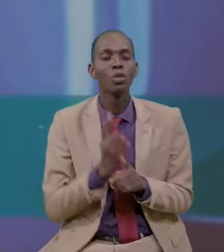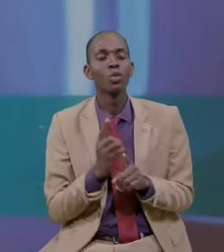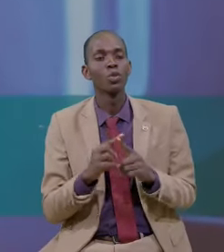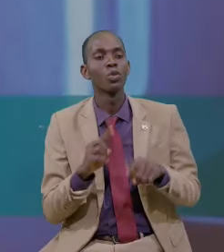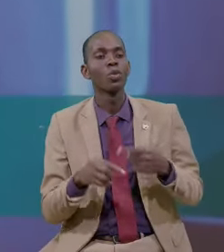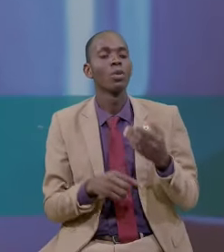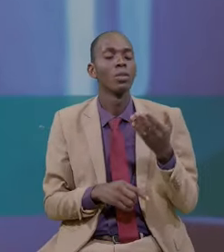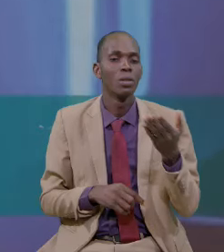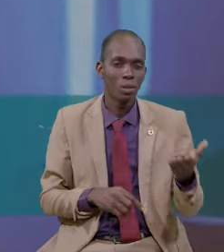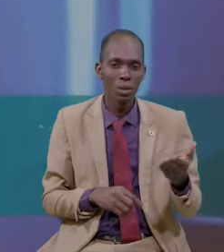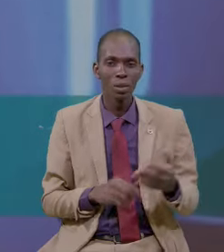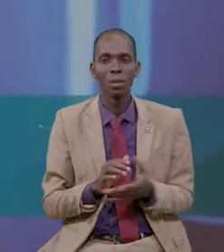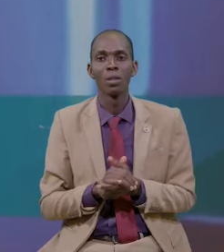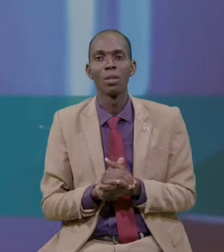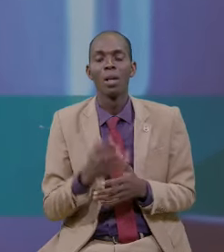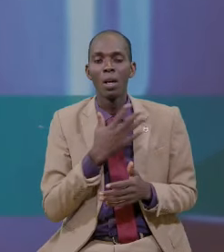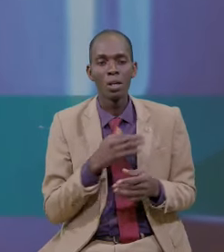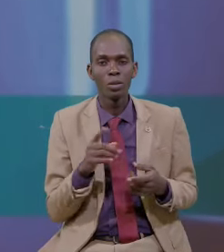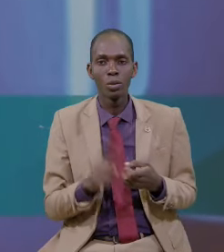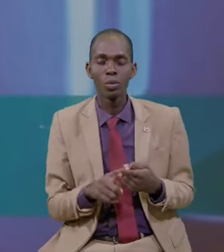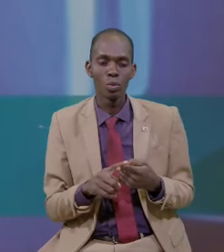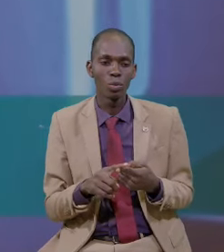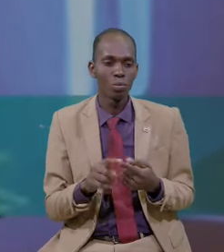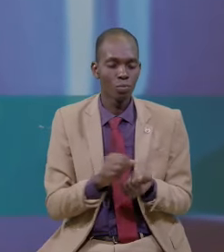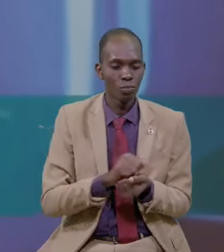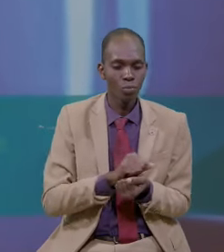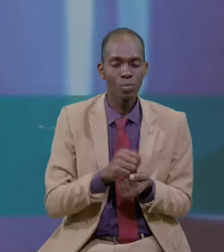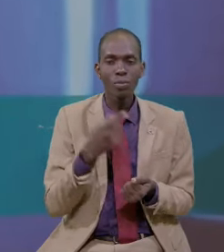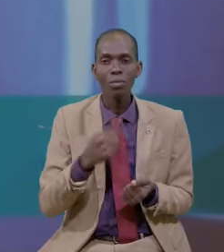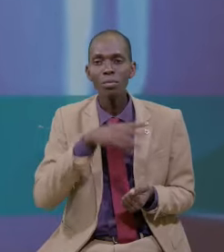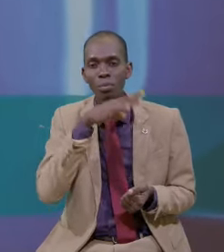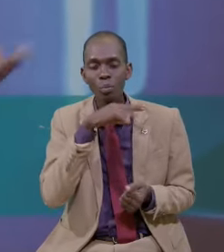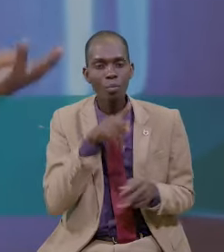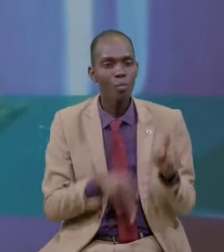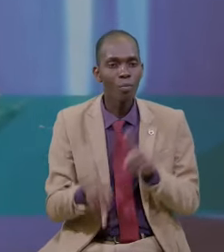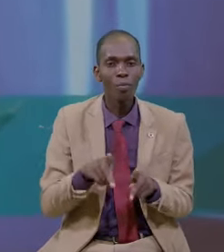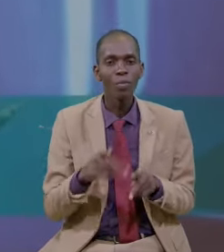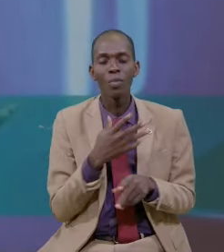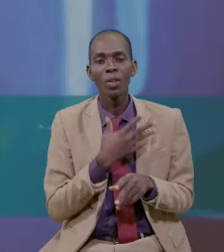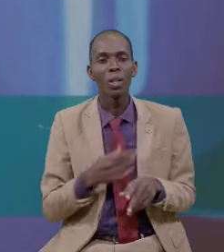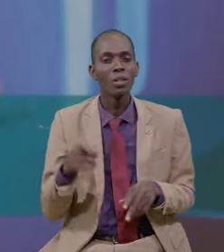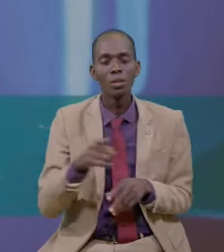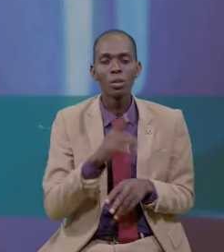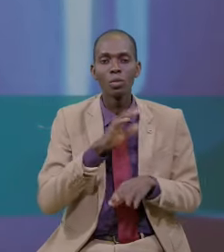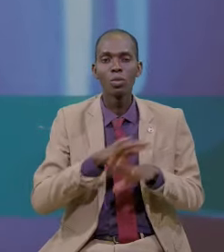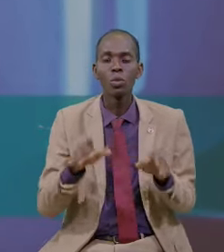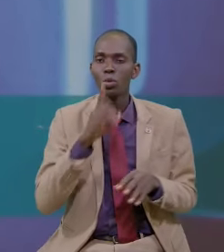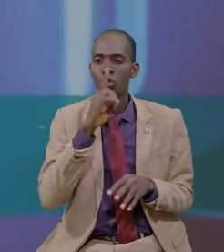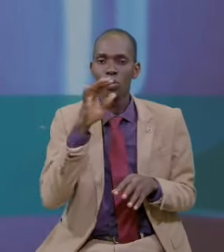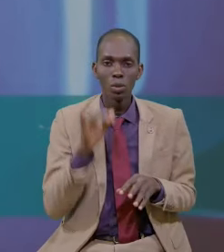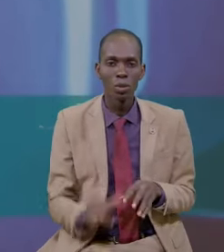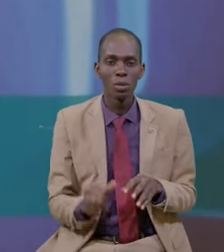whitewash the dirty people. And they don't really excavate and take